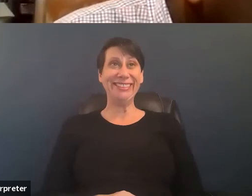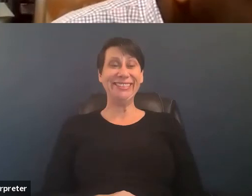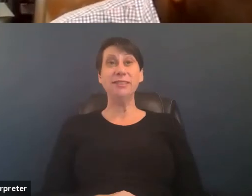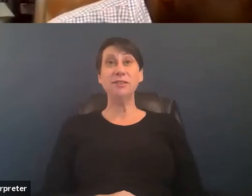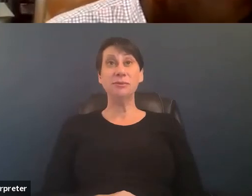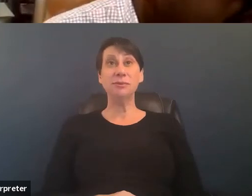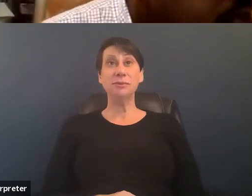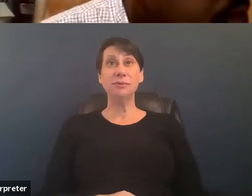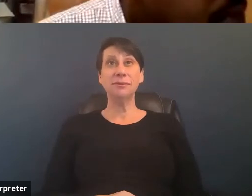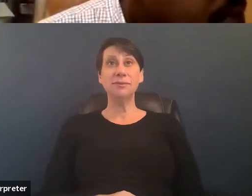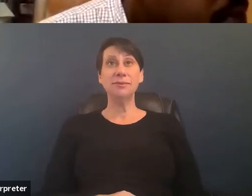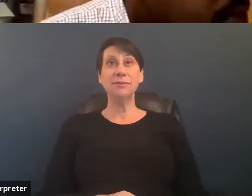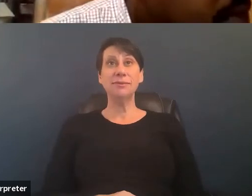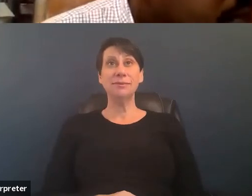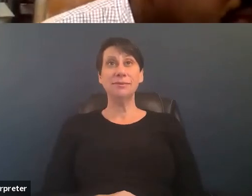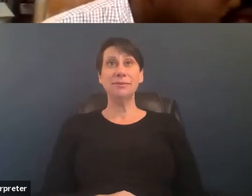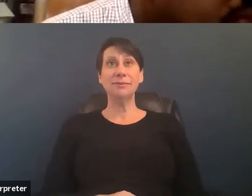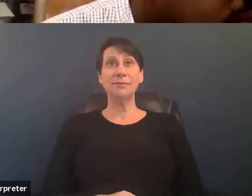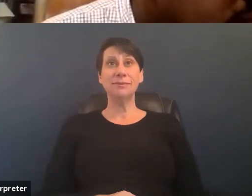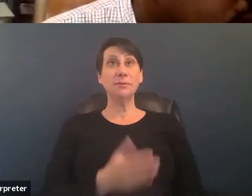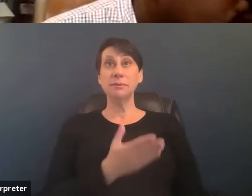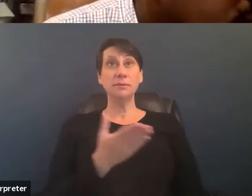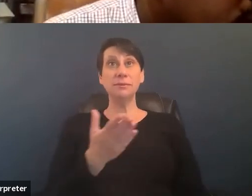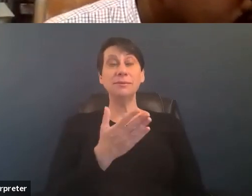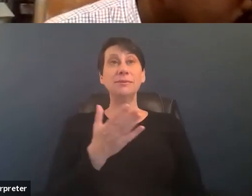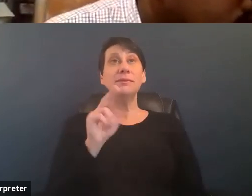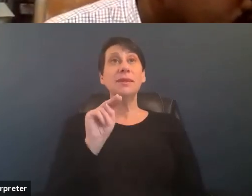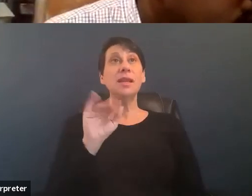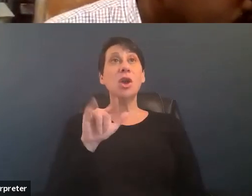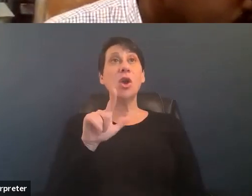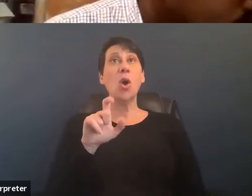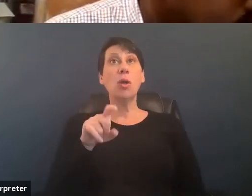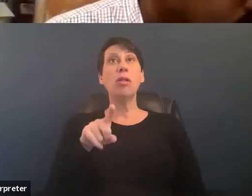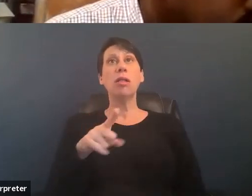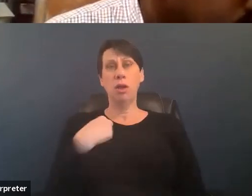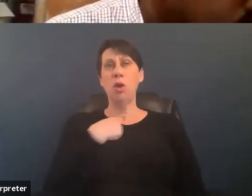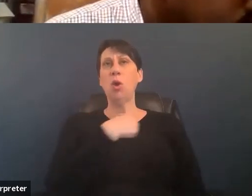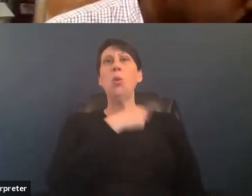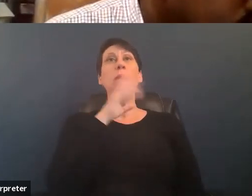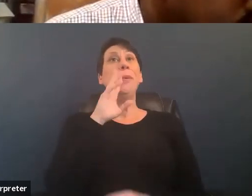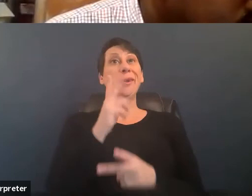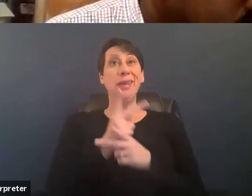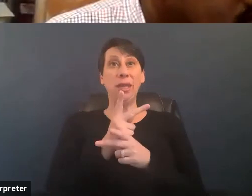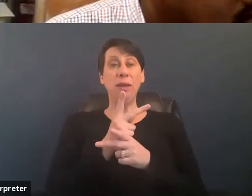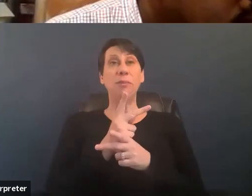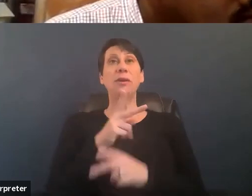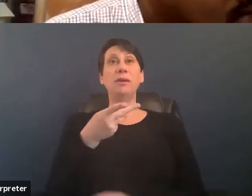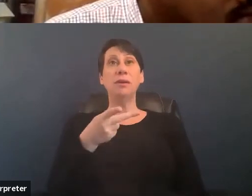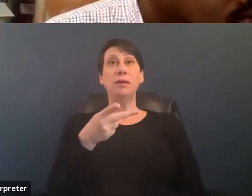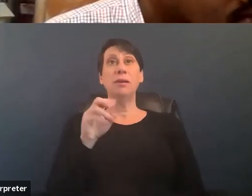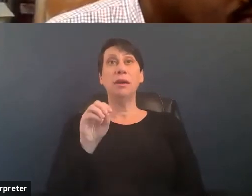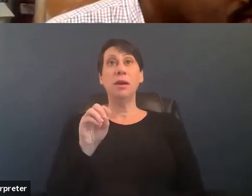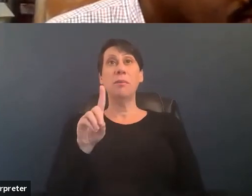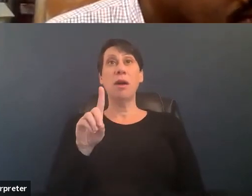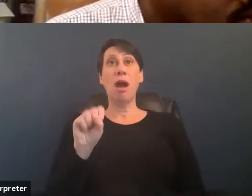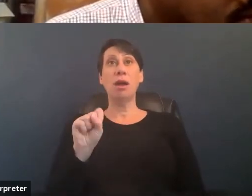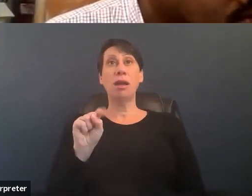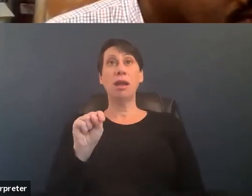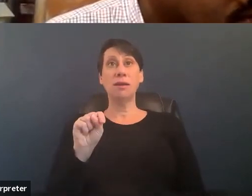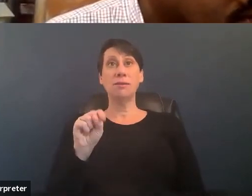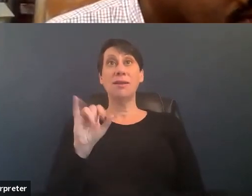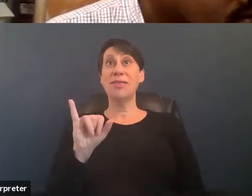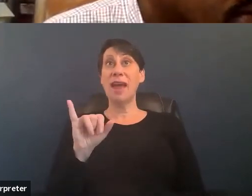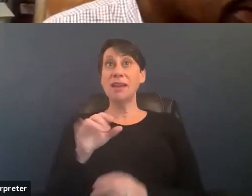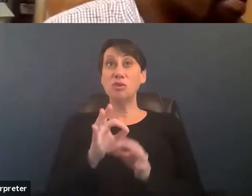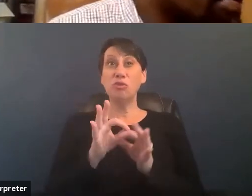Anything else? Oh, sorry. No, go on, Nicole. No. Yeah. We're definitely going to keep the podcast. It's free. It's a lot of